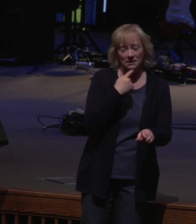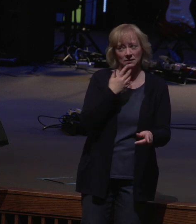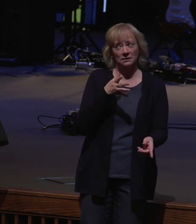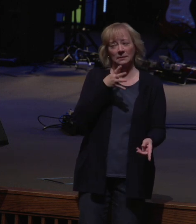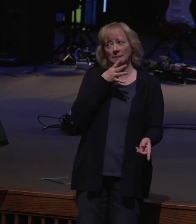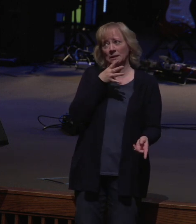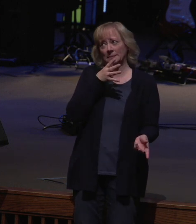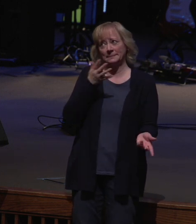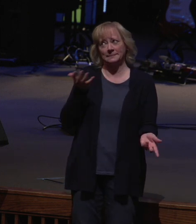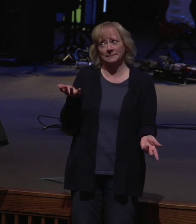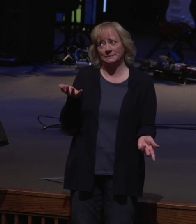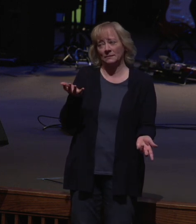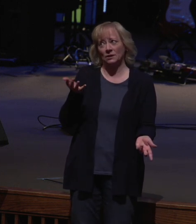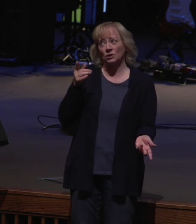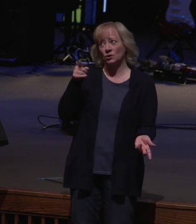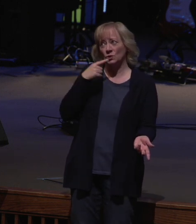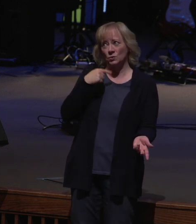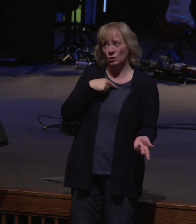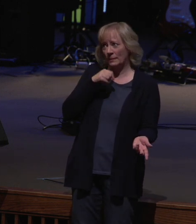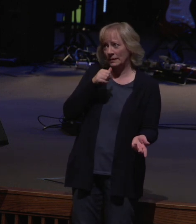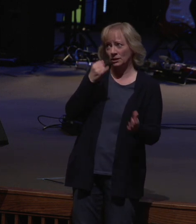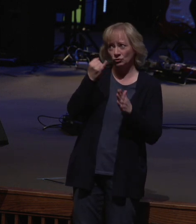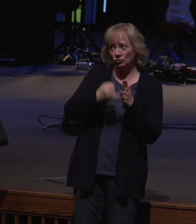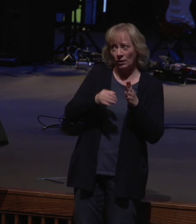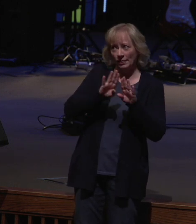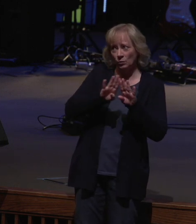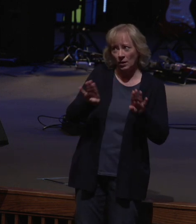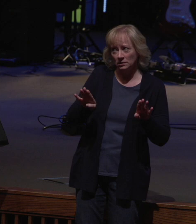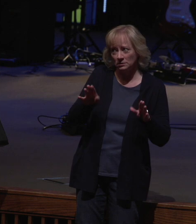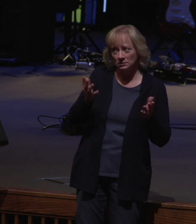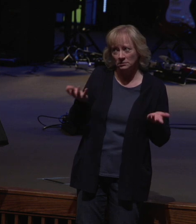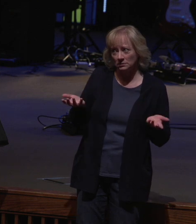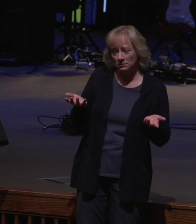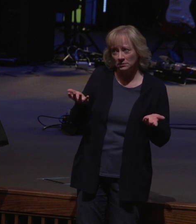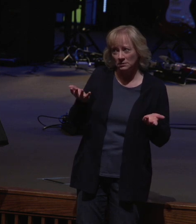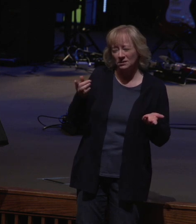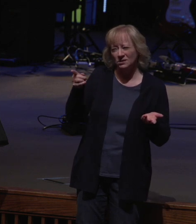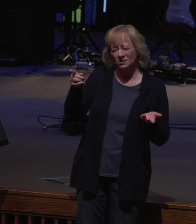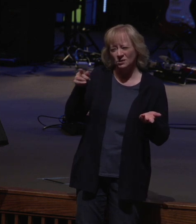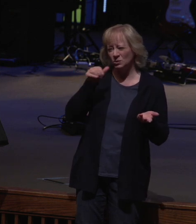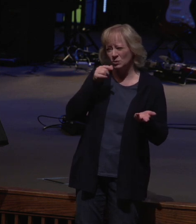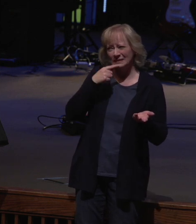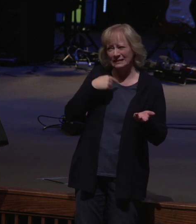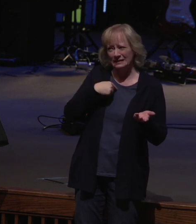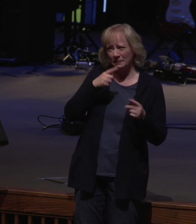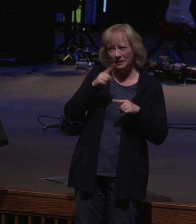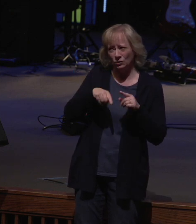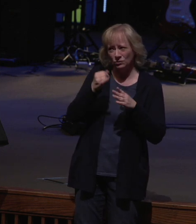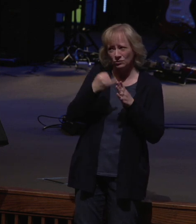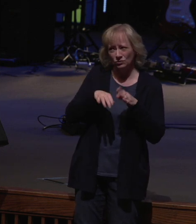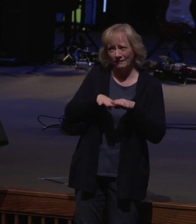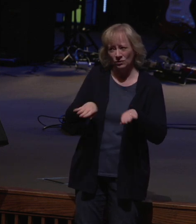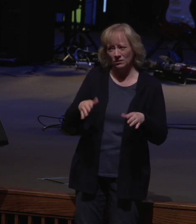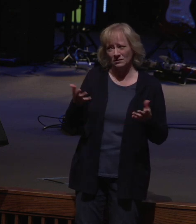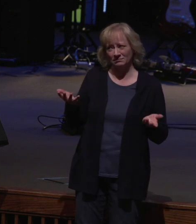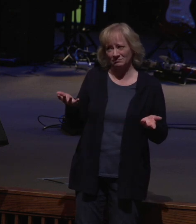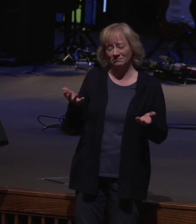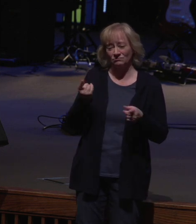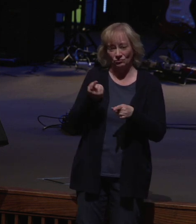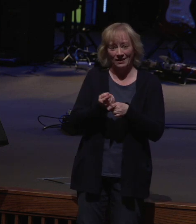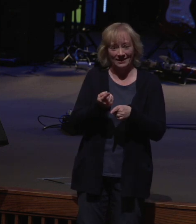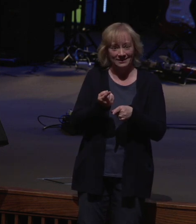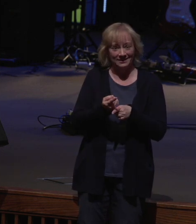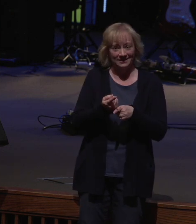mom, you said no drawing on the walls. You should be a little more specific next time. Right?